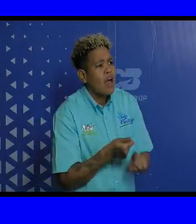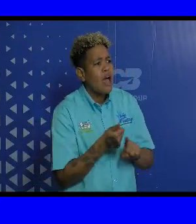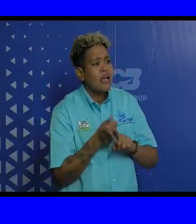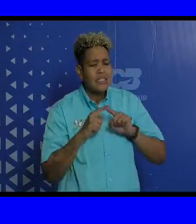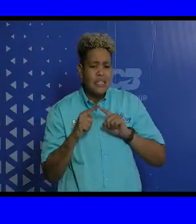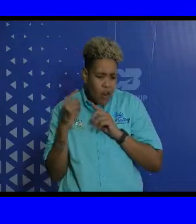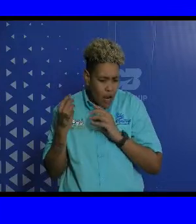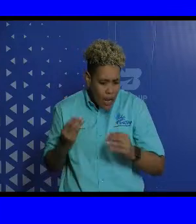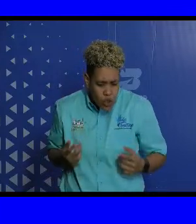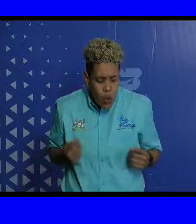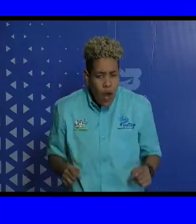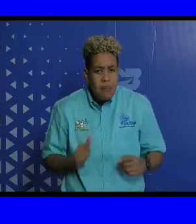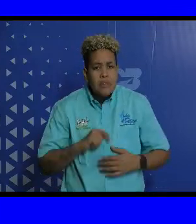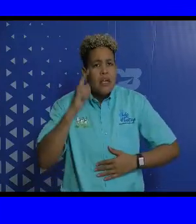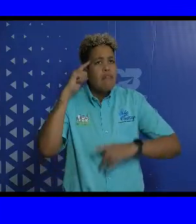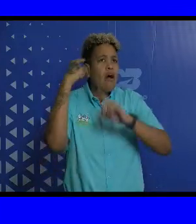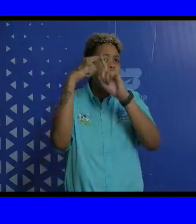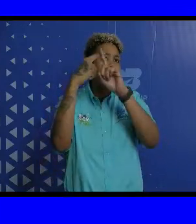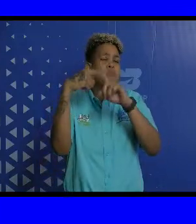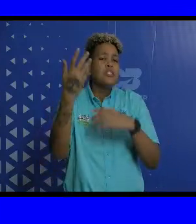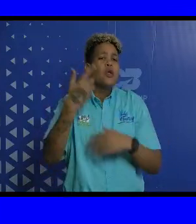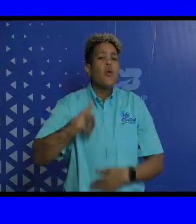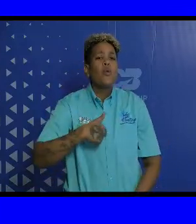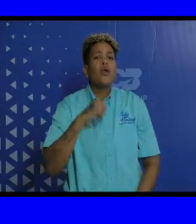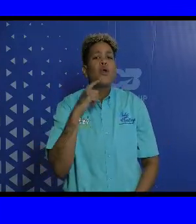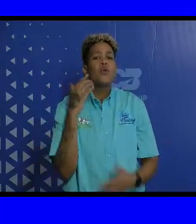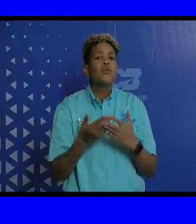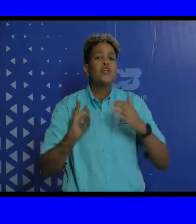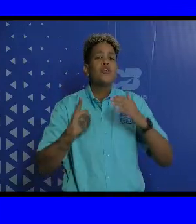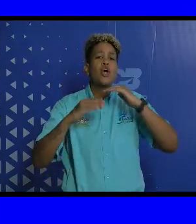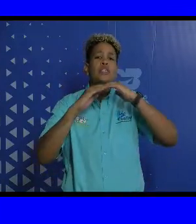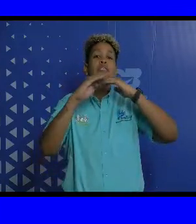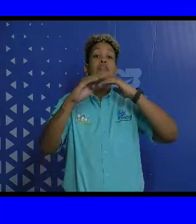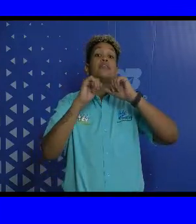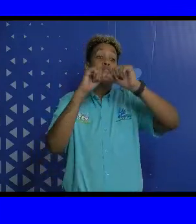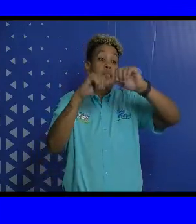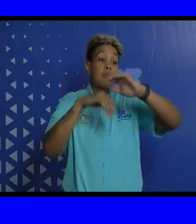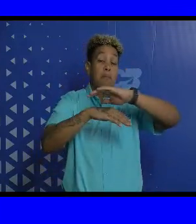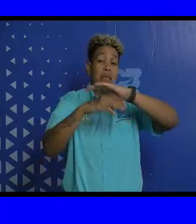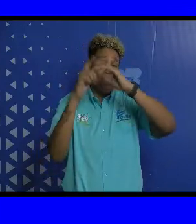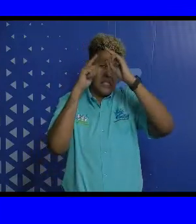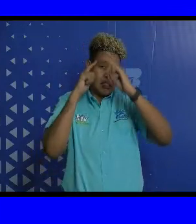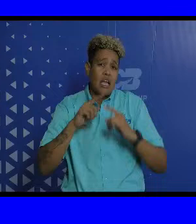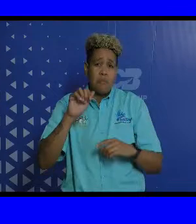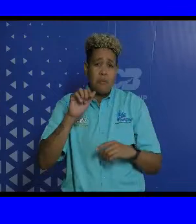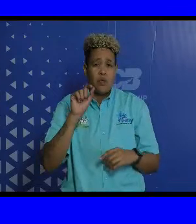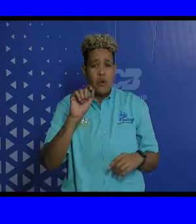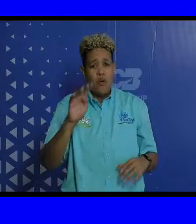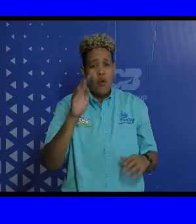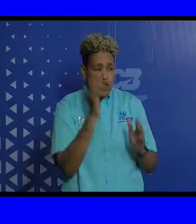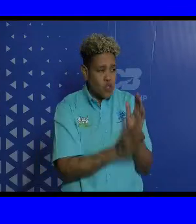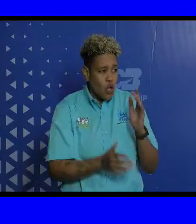of execution, I'm optimistic that we get to our sustainable base targets by the end of 2024.